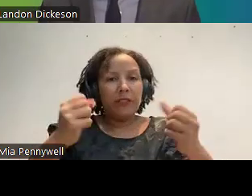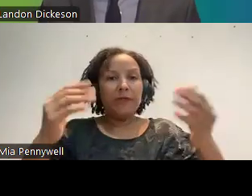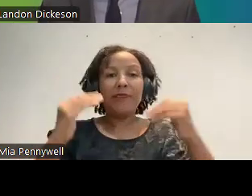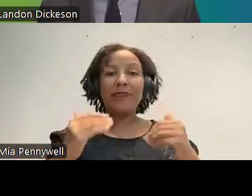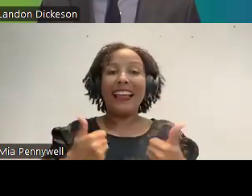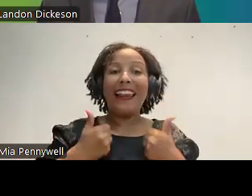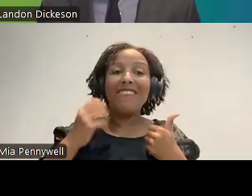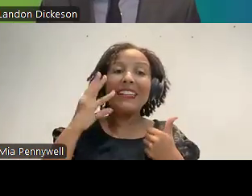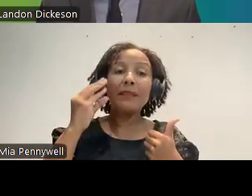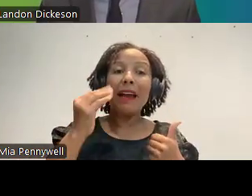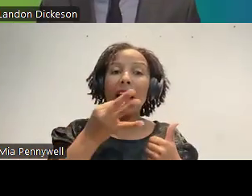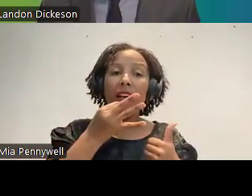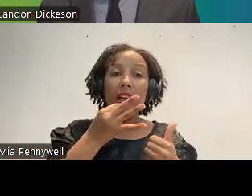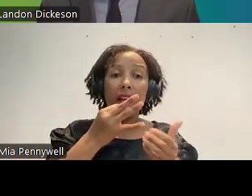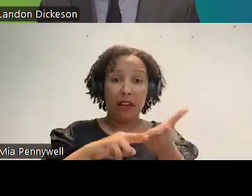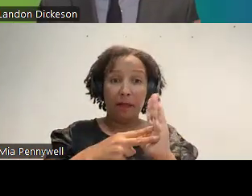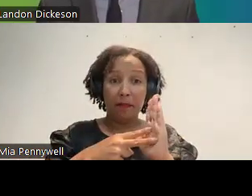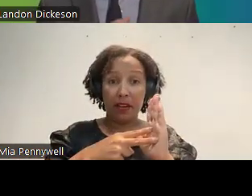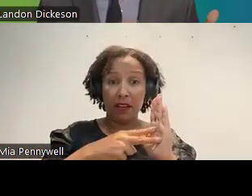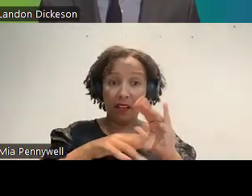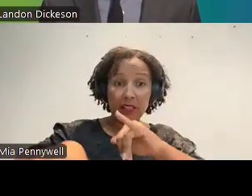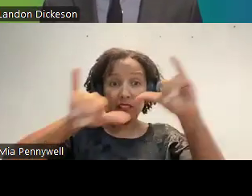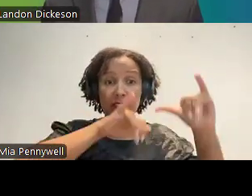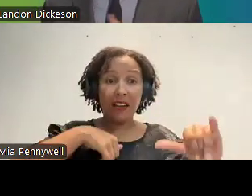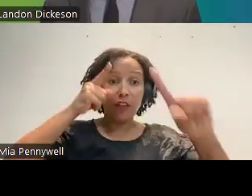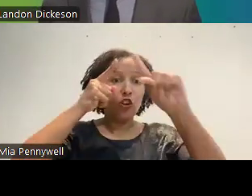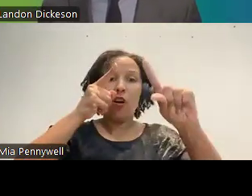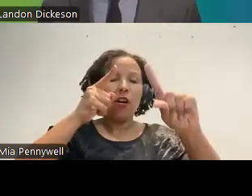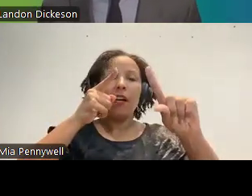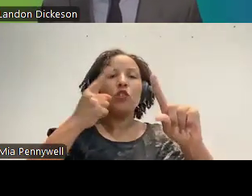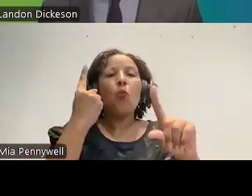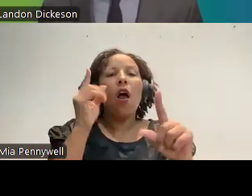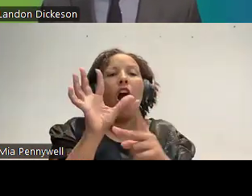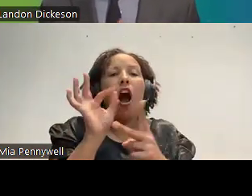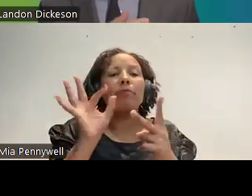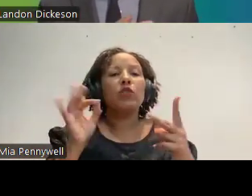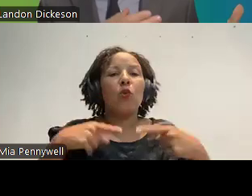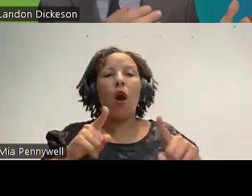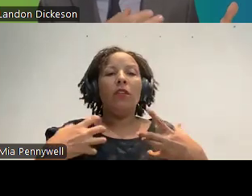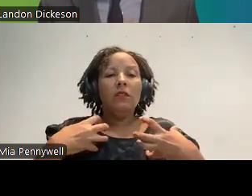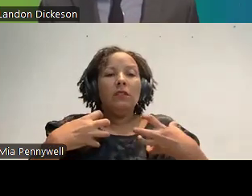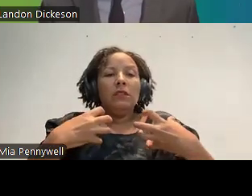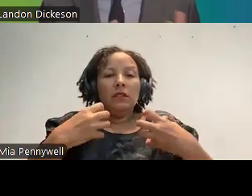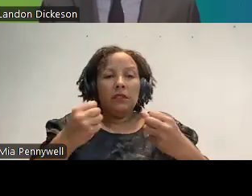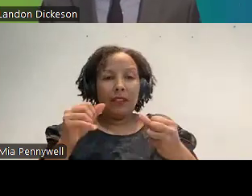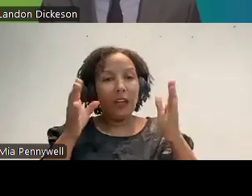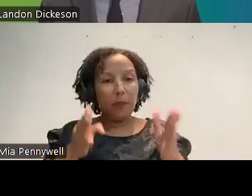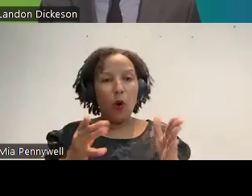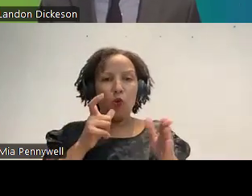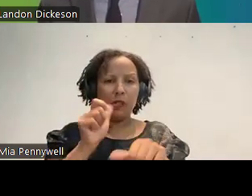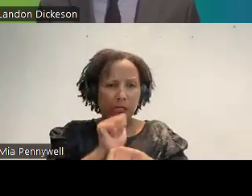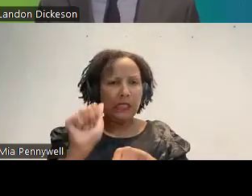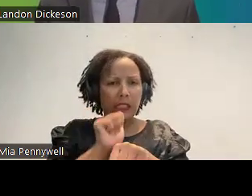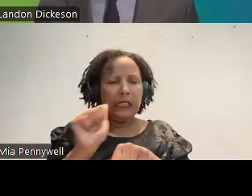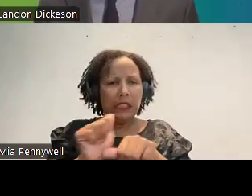has to aspire to or attain. It's an option along the recovery path. And it is someone who has done their work of